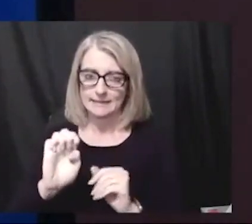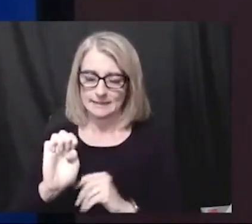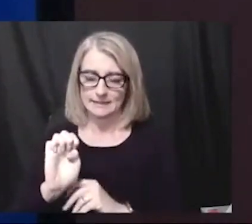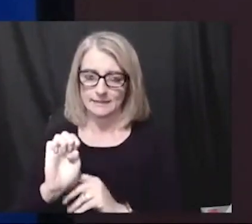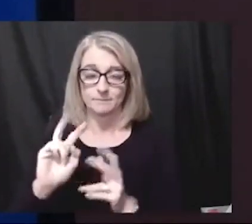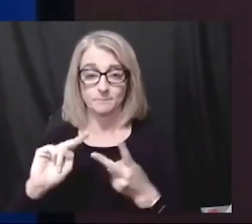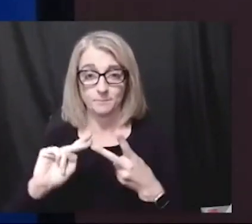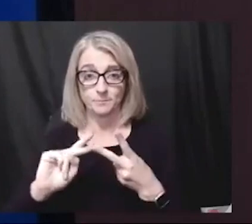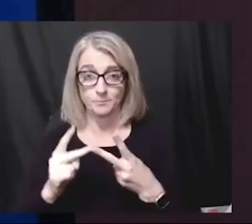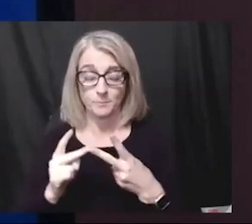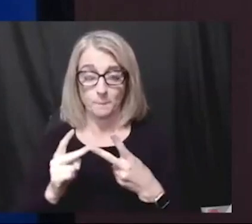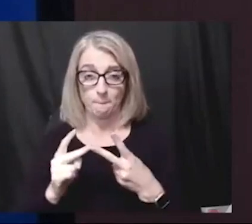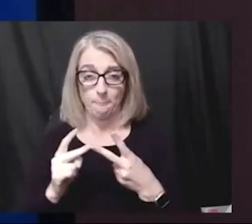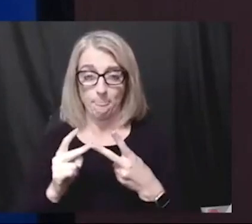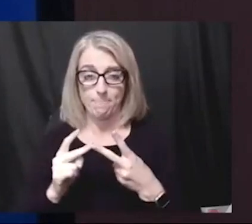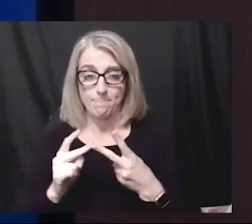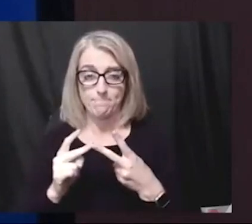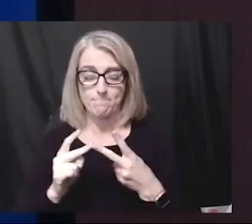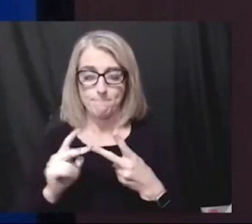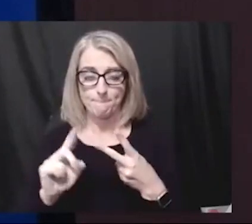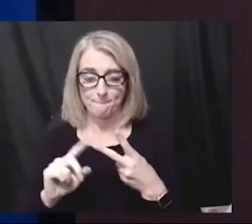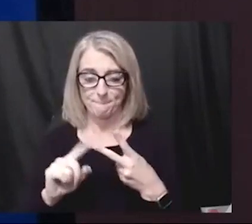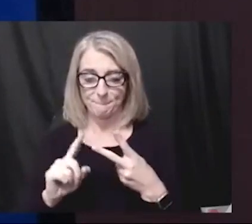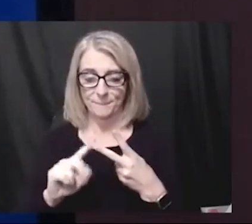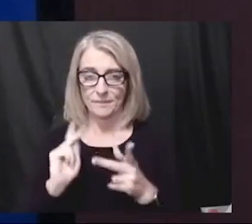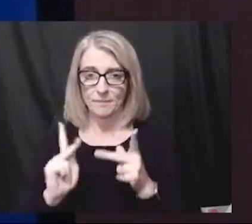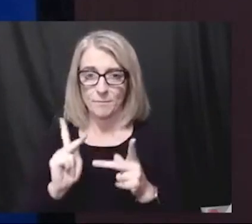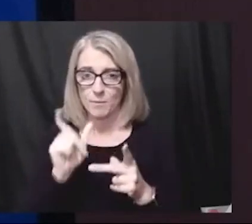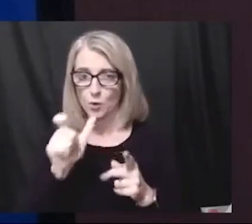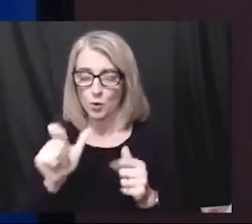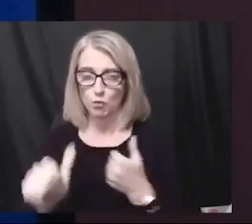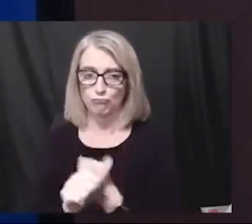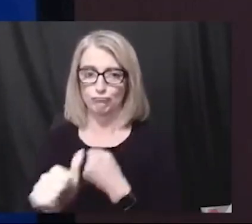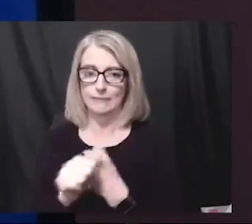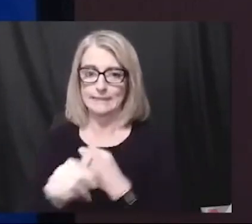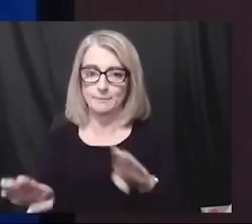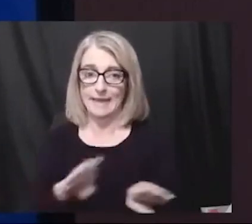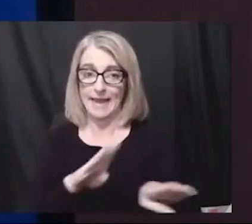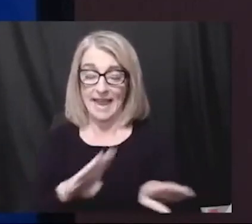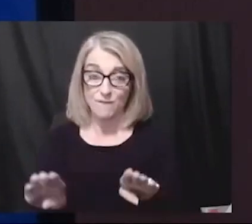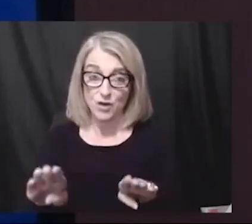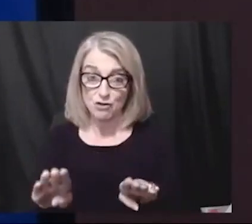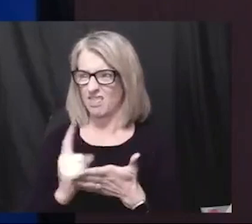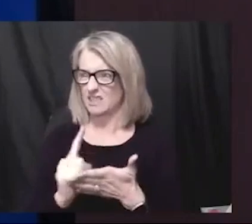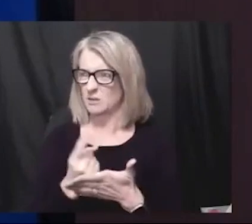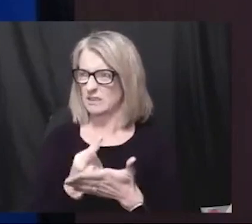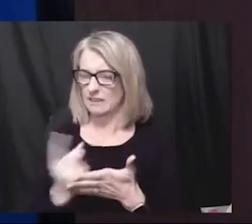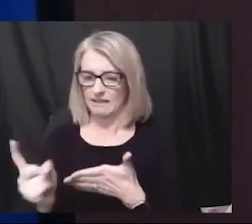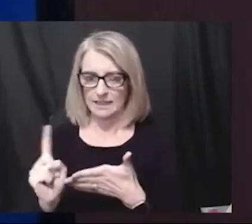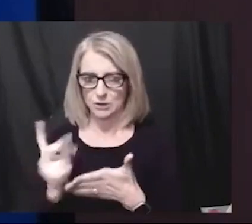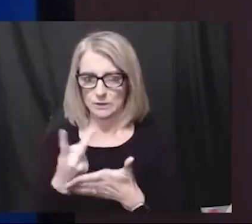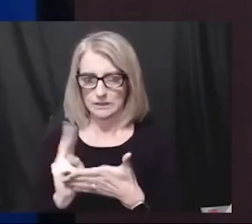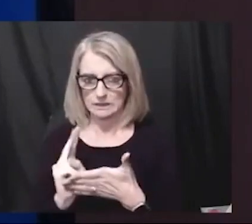Lollapalooza in Chicago and other things. Little concerned about the data around Sturgis and the motorcycle event. But that looks like most of the